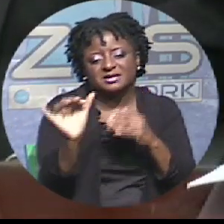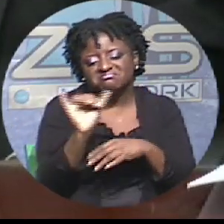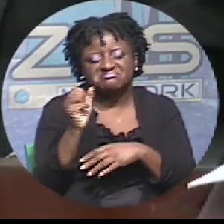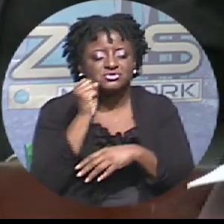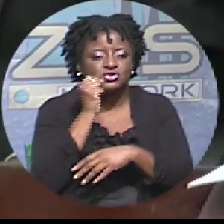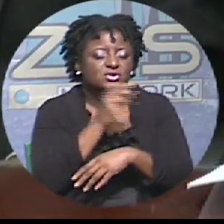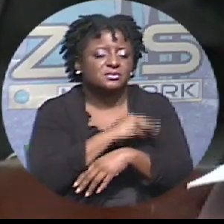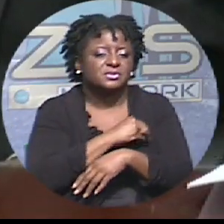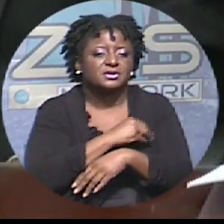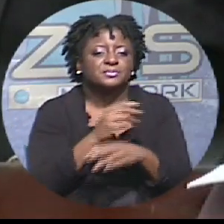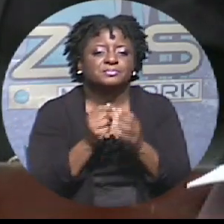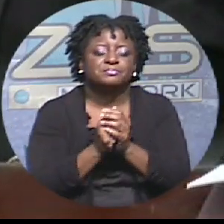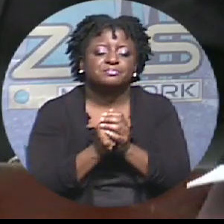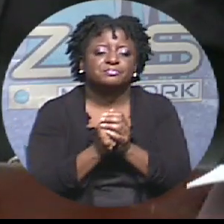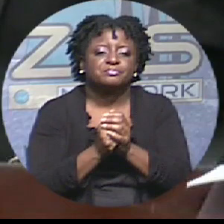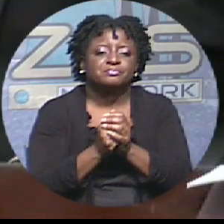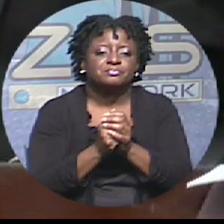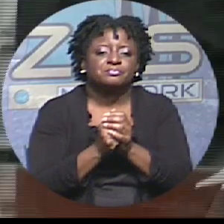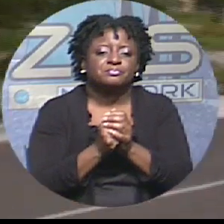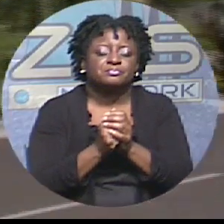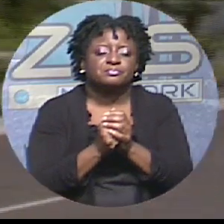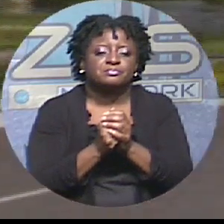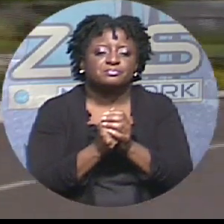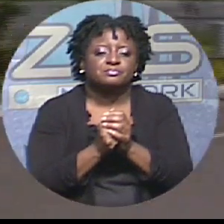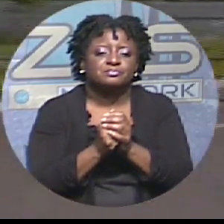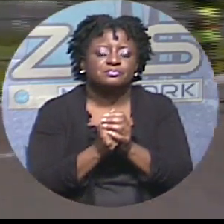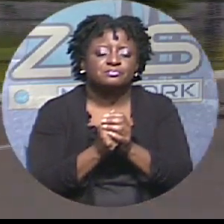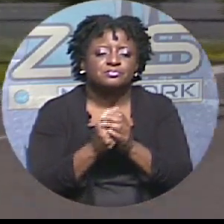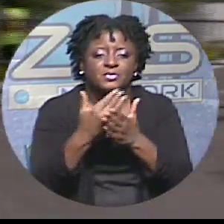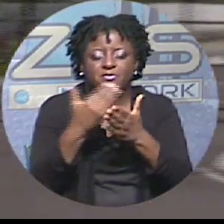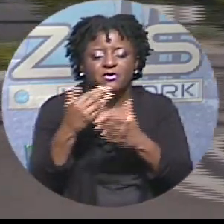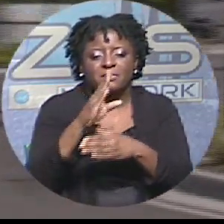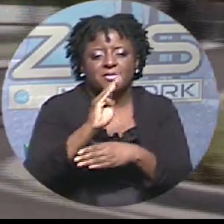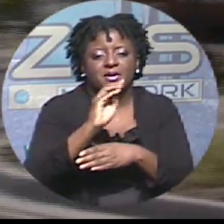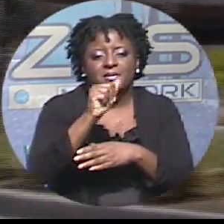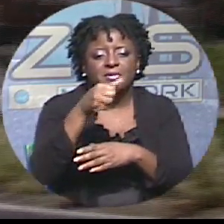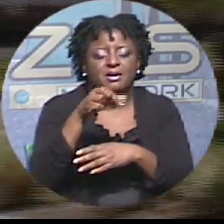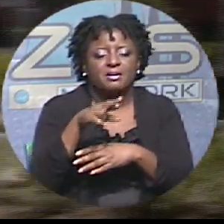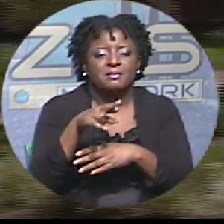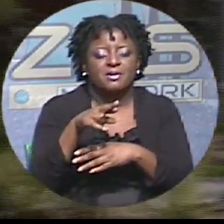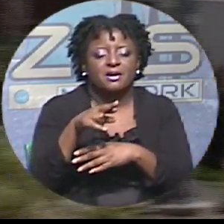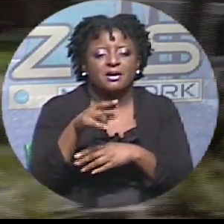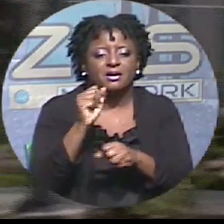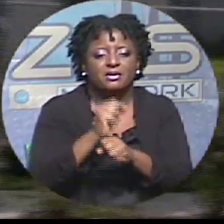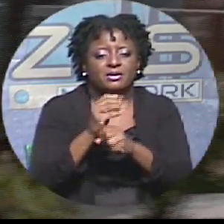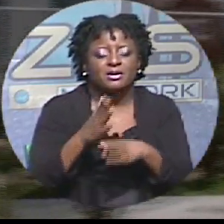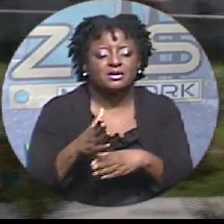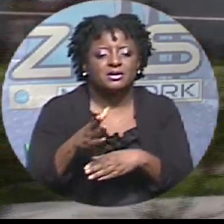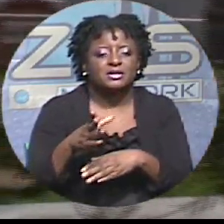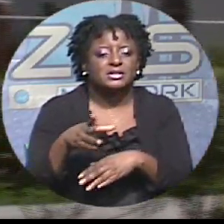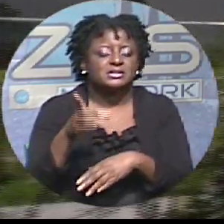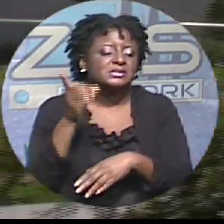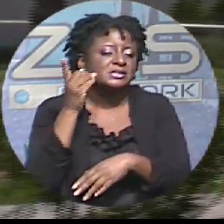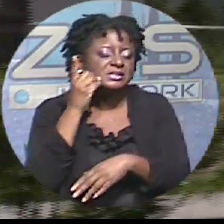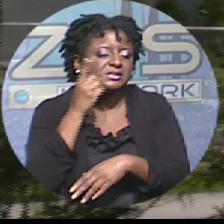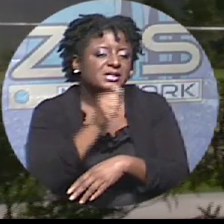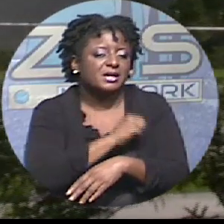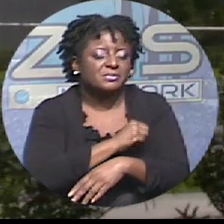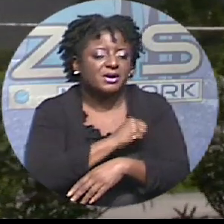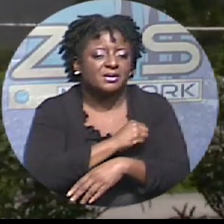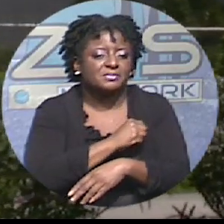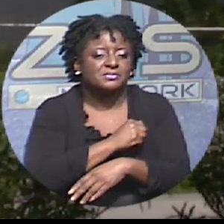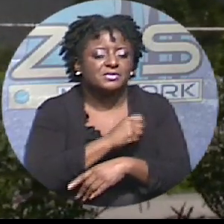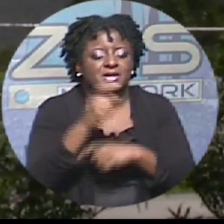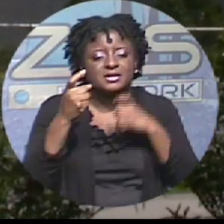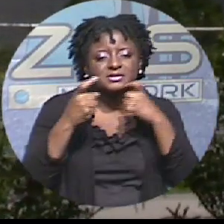Clint Watson, ZNS Network News. Former Baha Mar employee Denise Abraham Singh expressed her gratitude to the government for